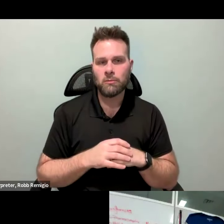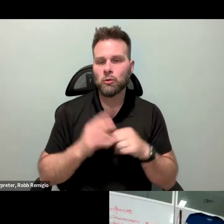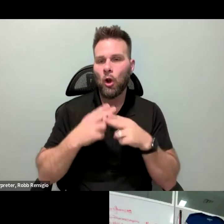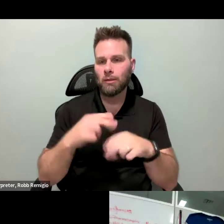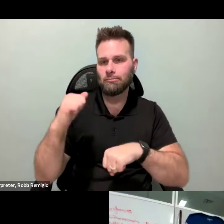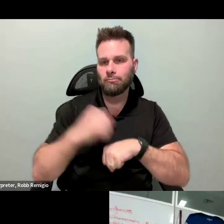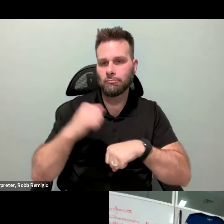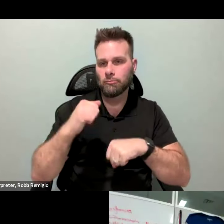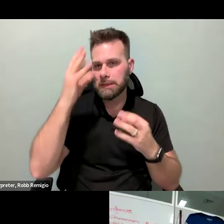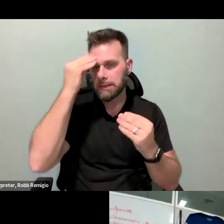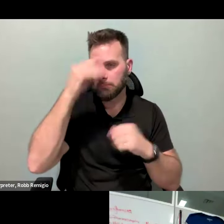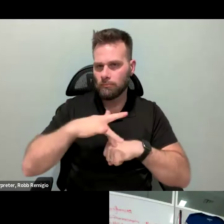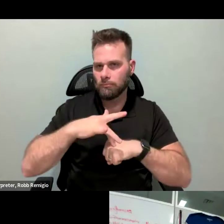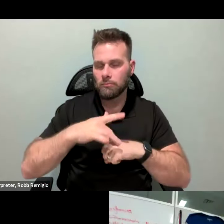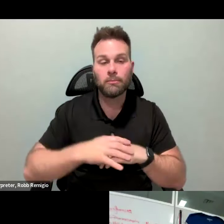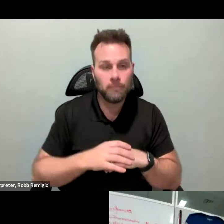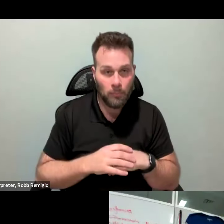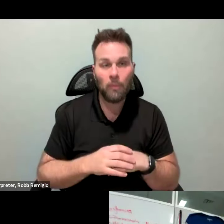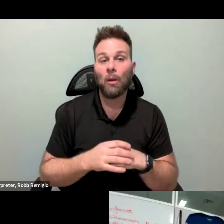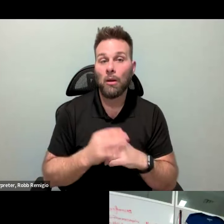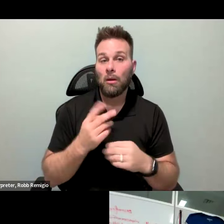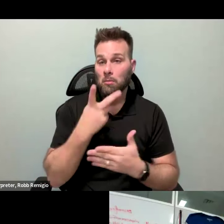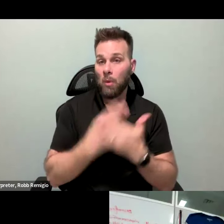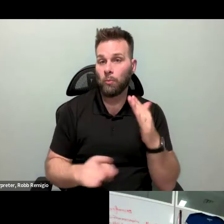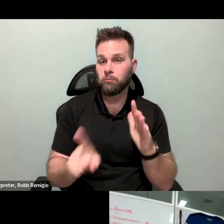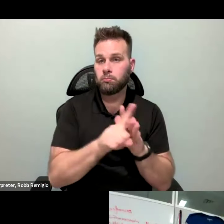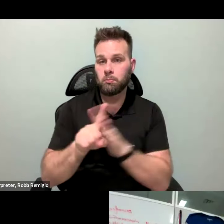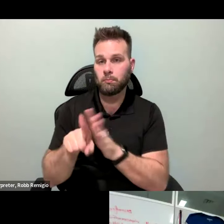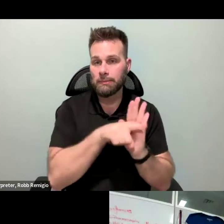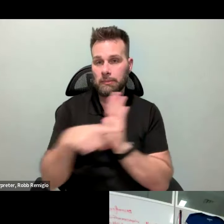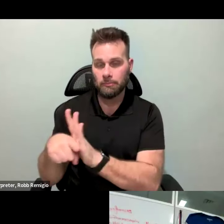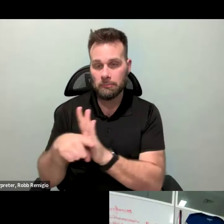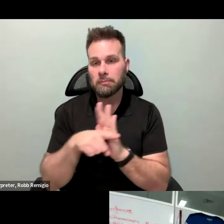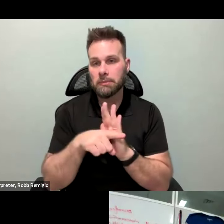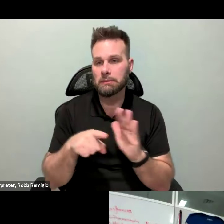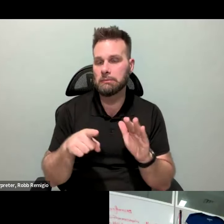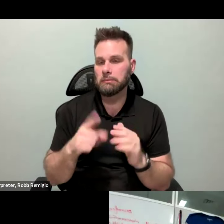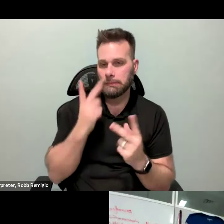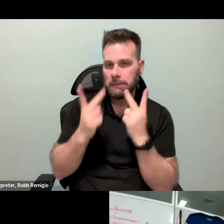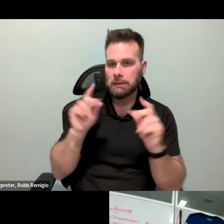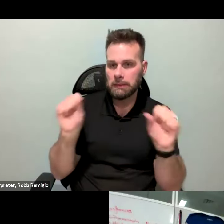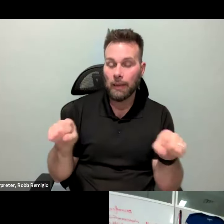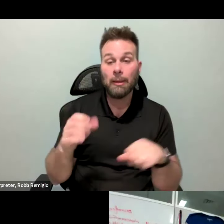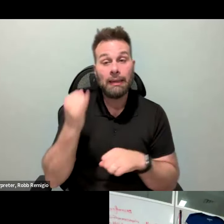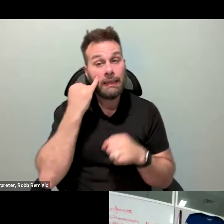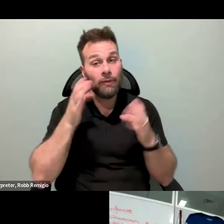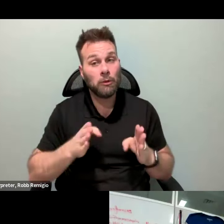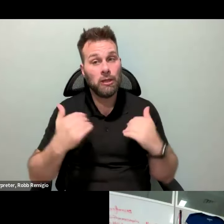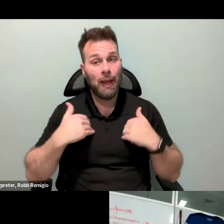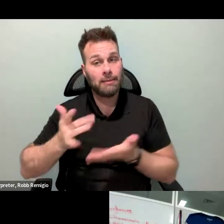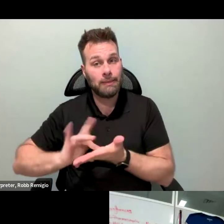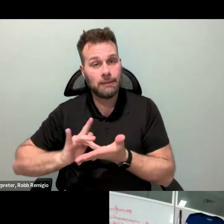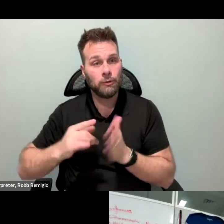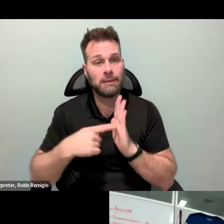up that are both, but if you're managing, so for instance, if someone's on a medication like